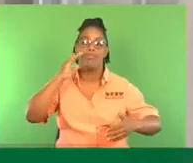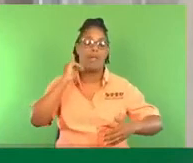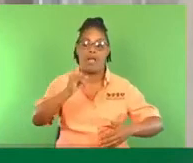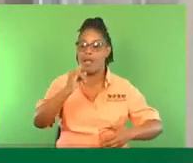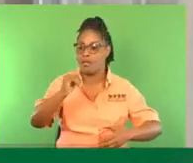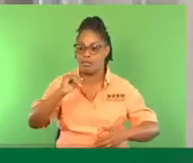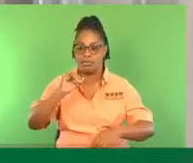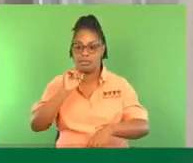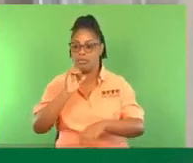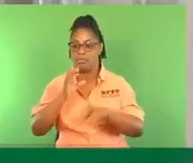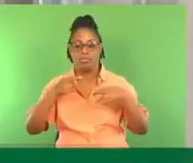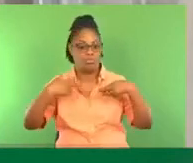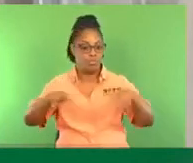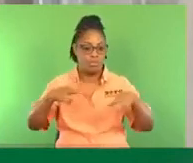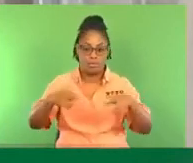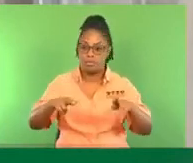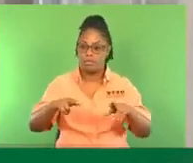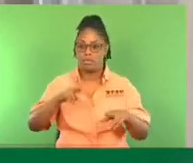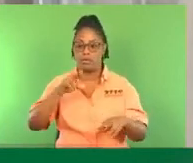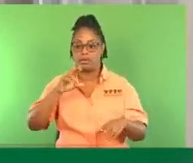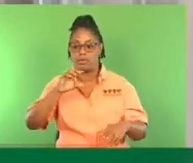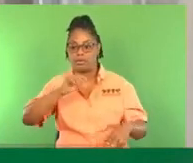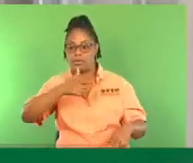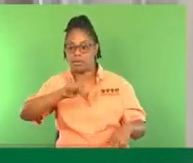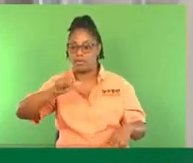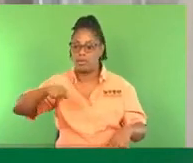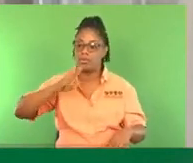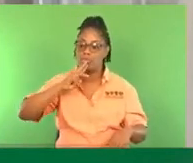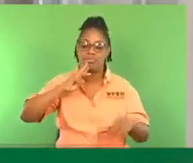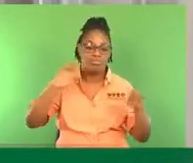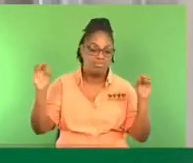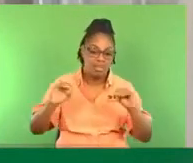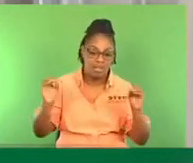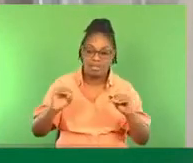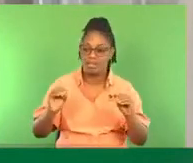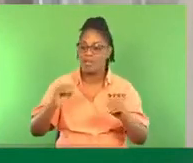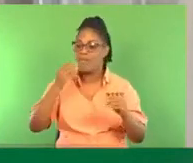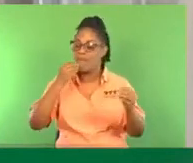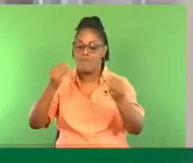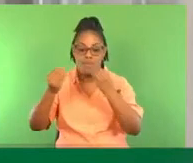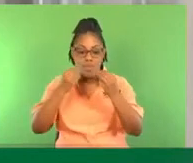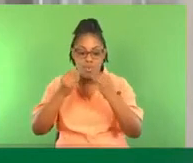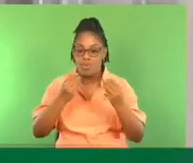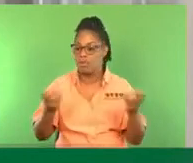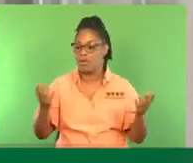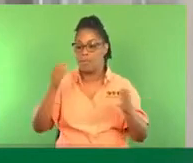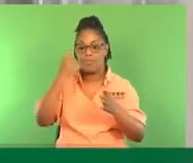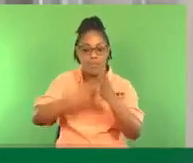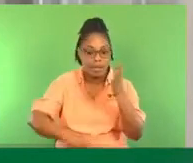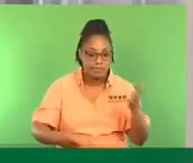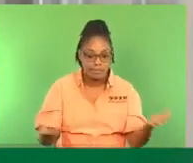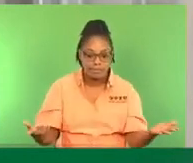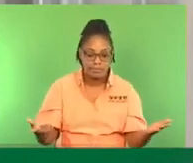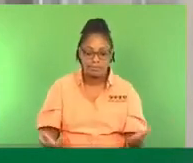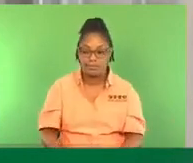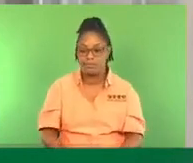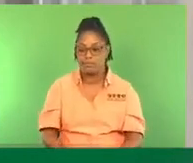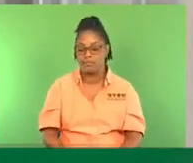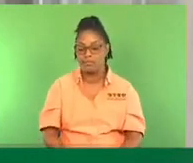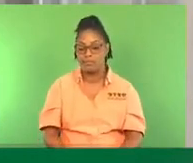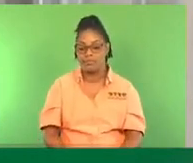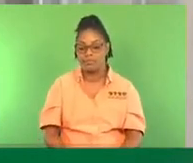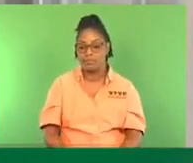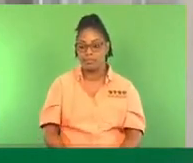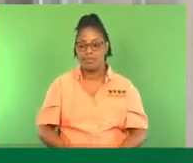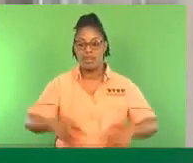water taps. People are talking about the high price of food and gas. People are talking about what a burden the new property tax will